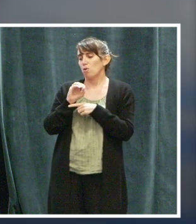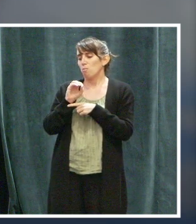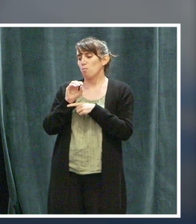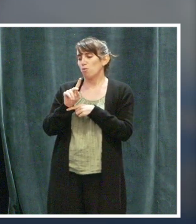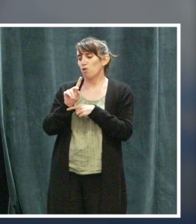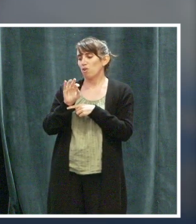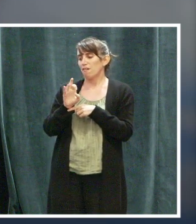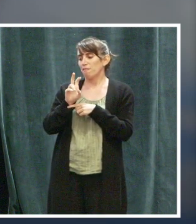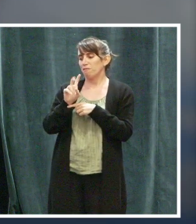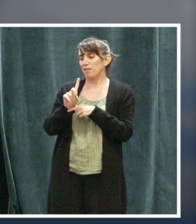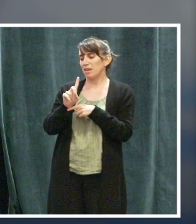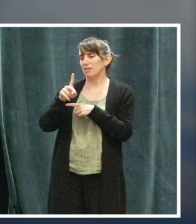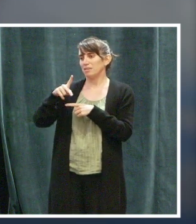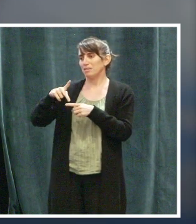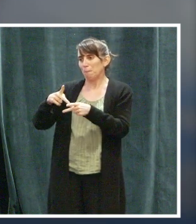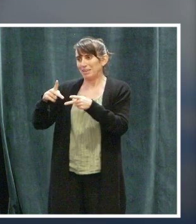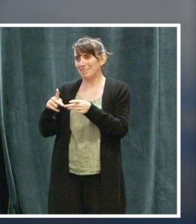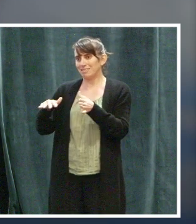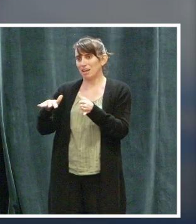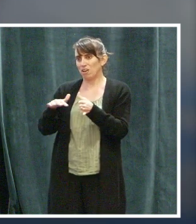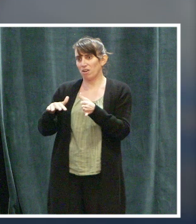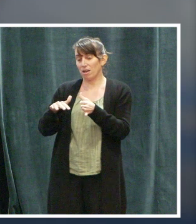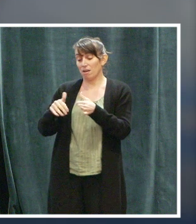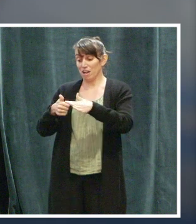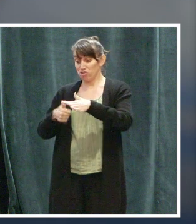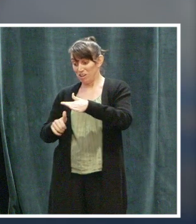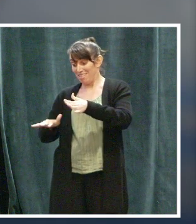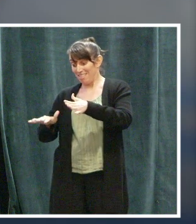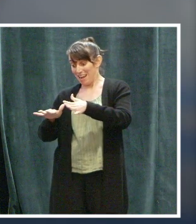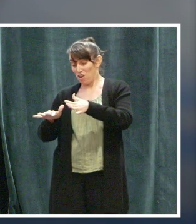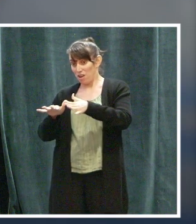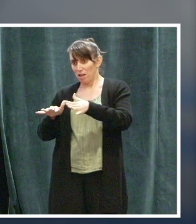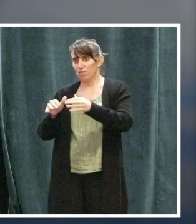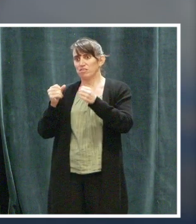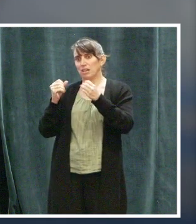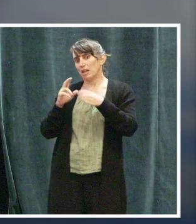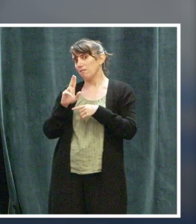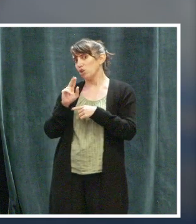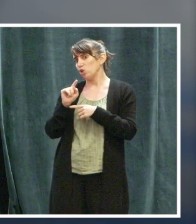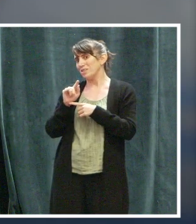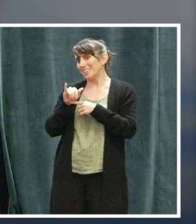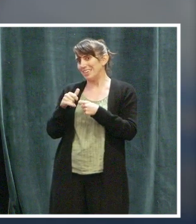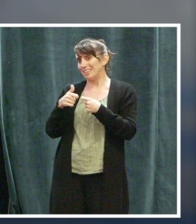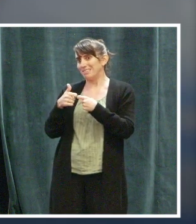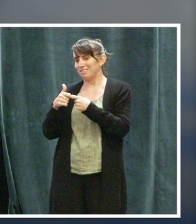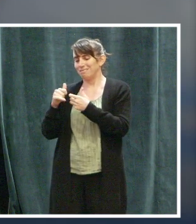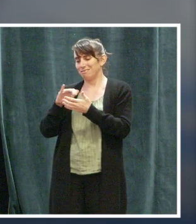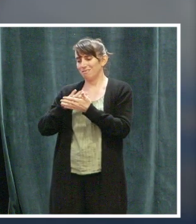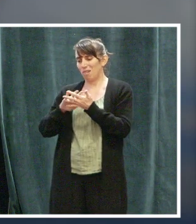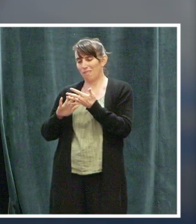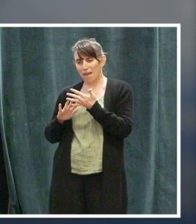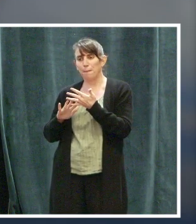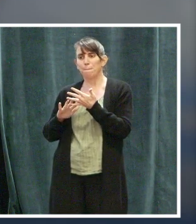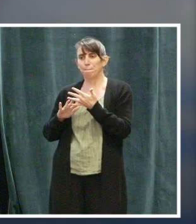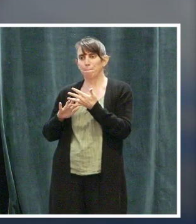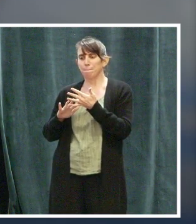that area underneath has an enormous amount of utility work. And also